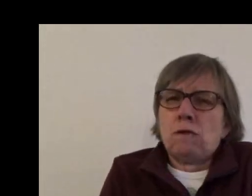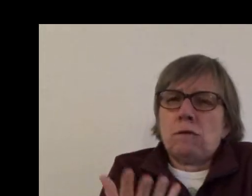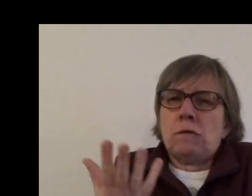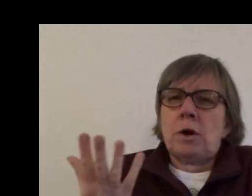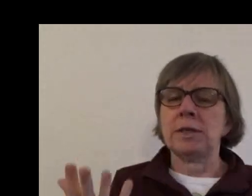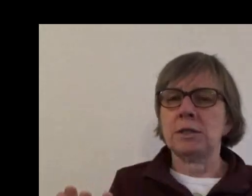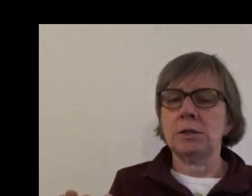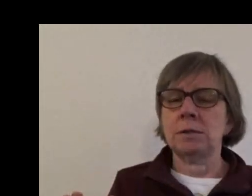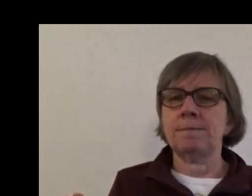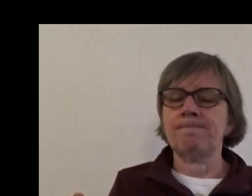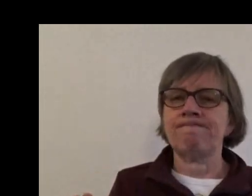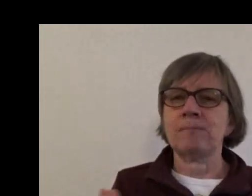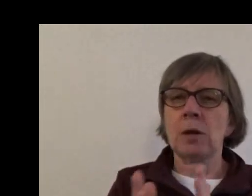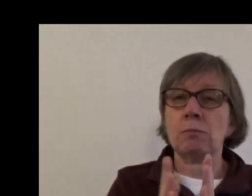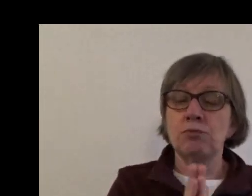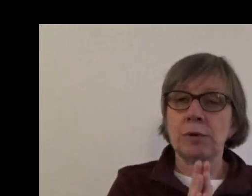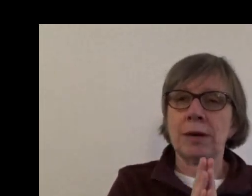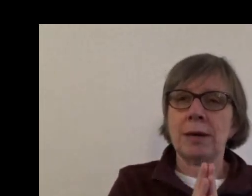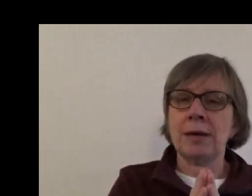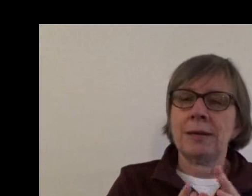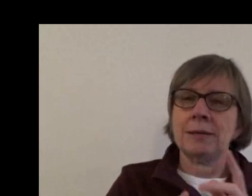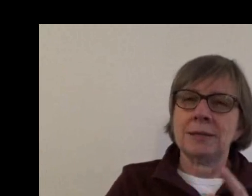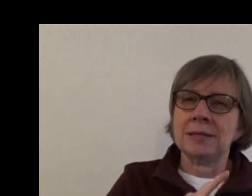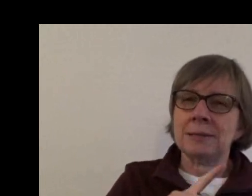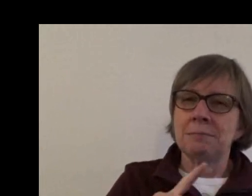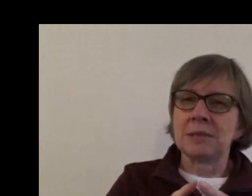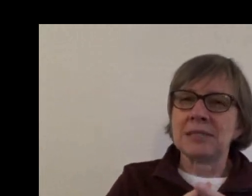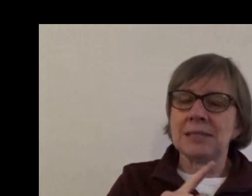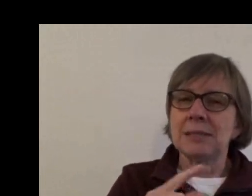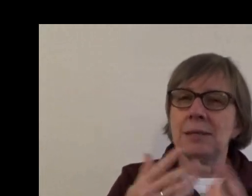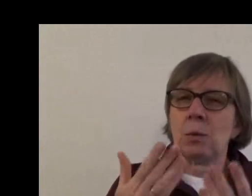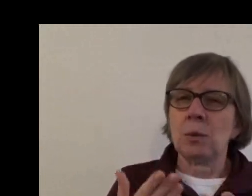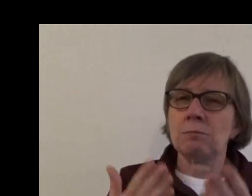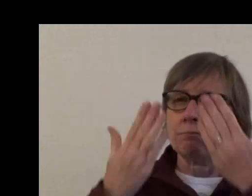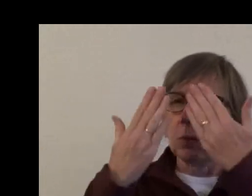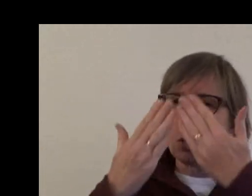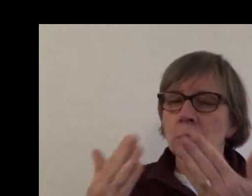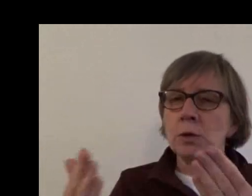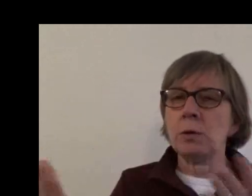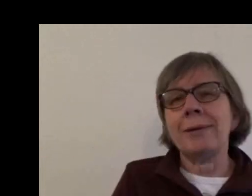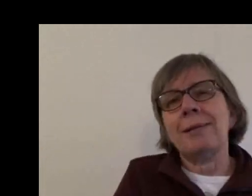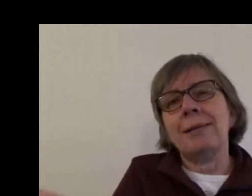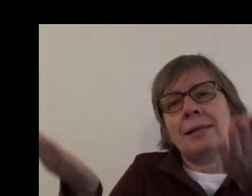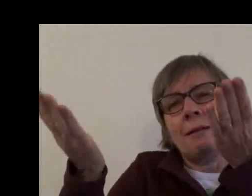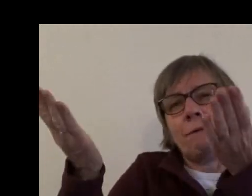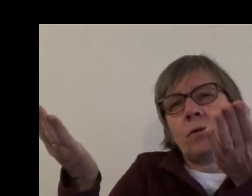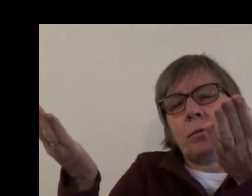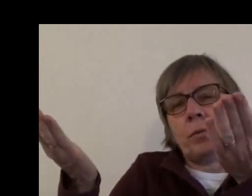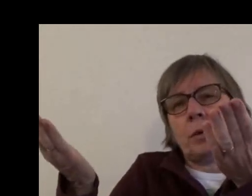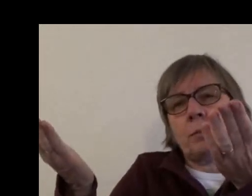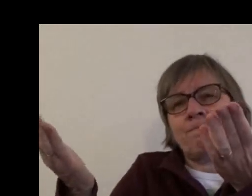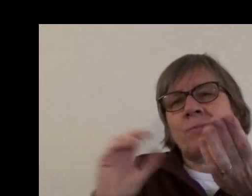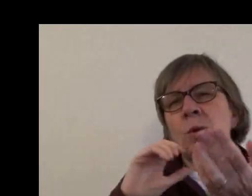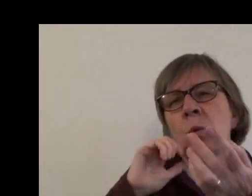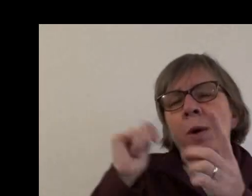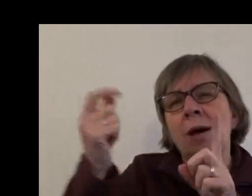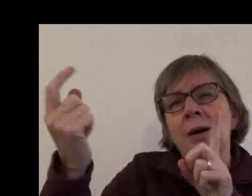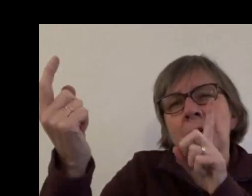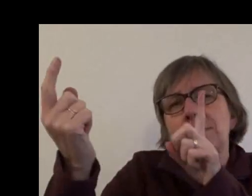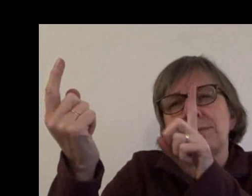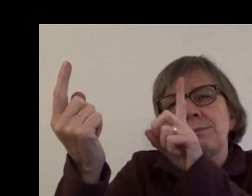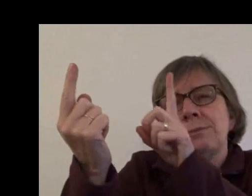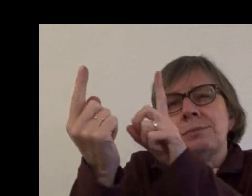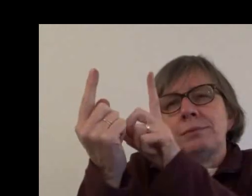again, we just pray that every part of our service this morning will honour you, will lift you up, and that we will really